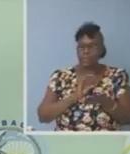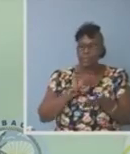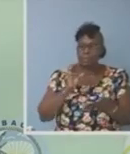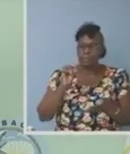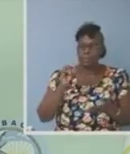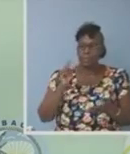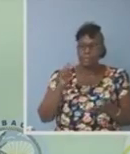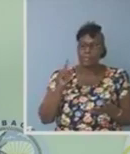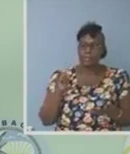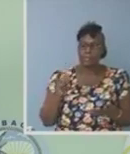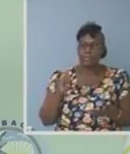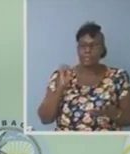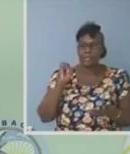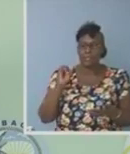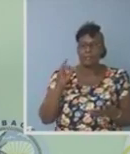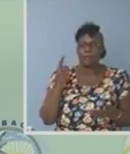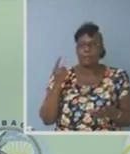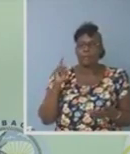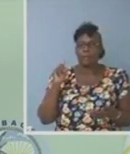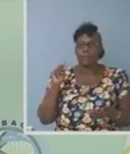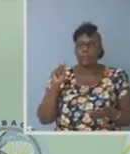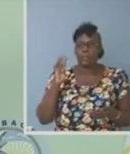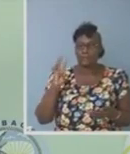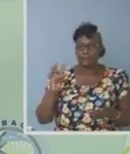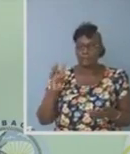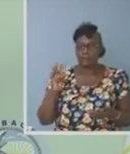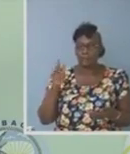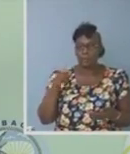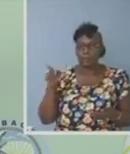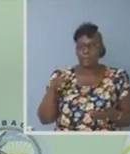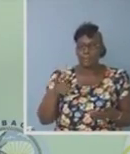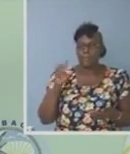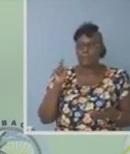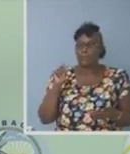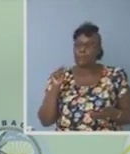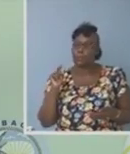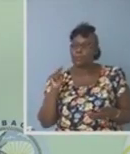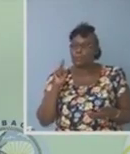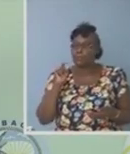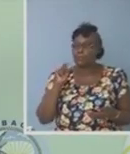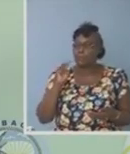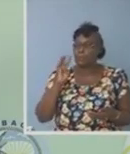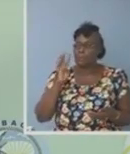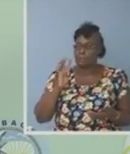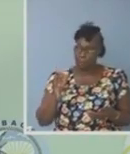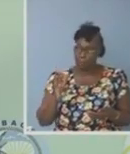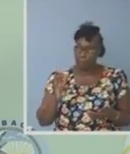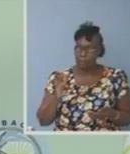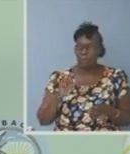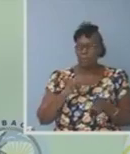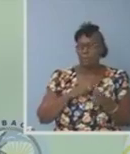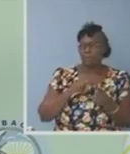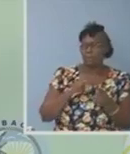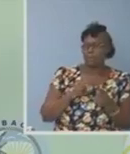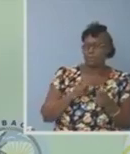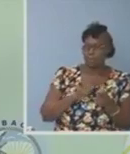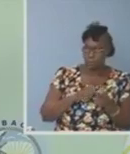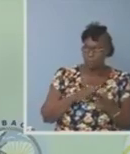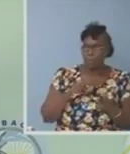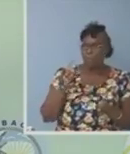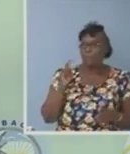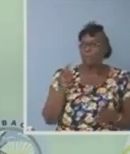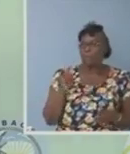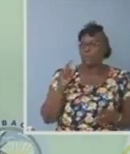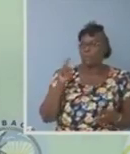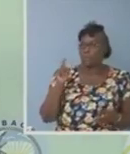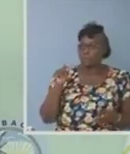credit card interest rate from 24% to 20%. Additionally, Republic Bank will reduce their interest rates